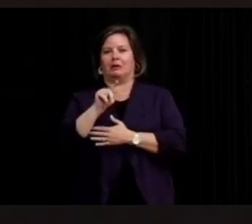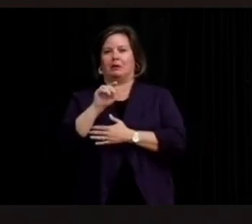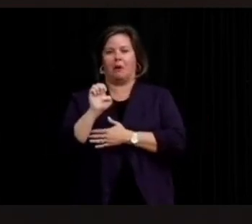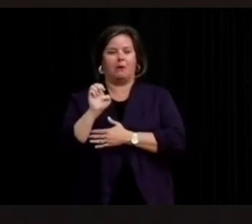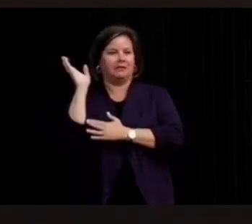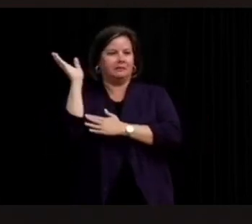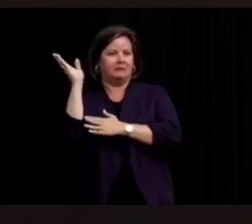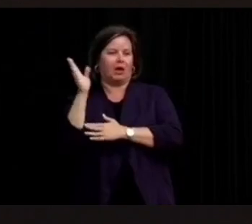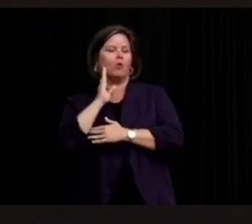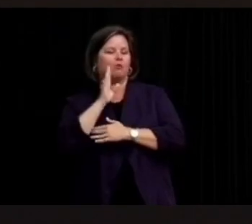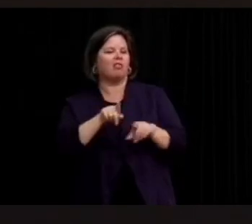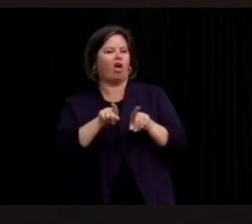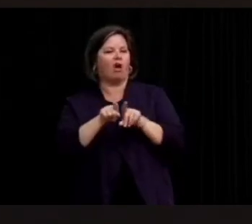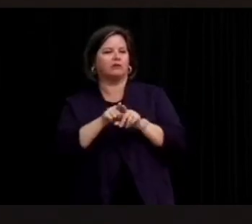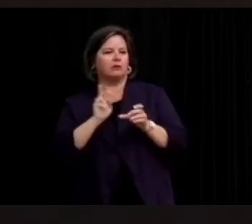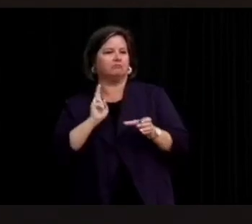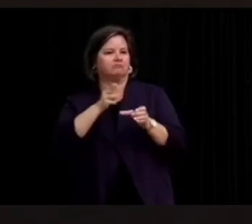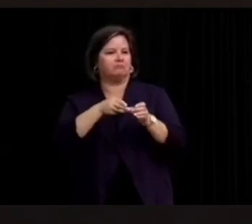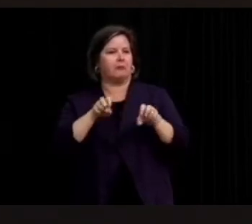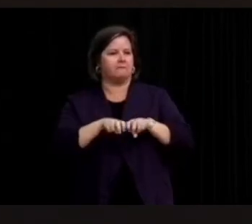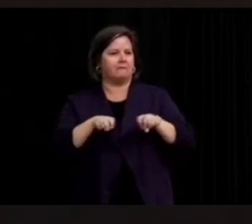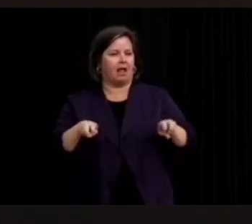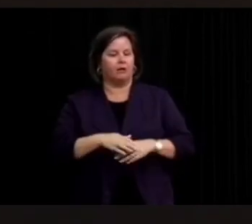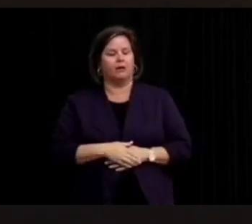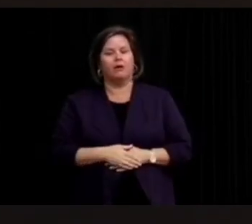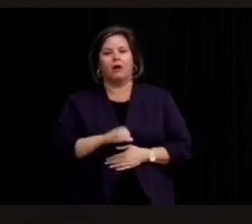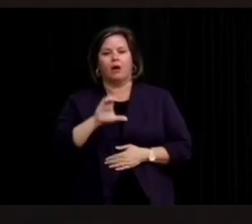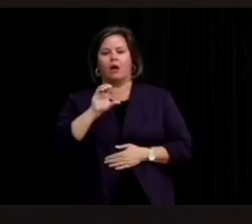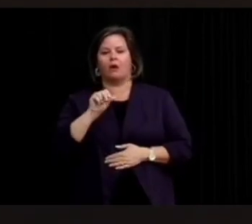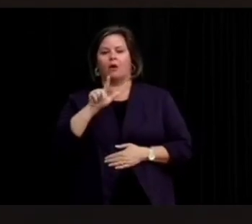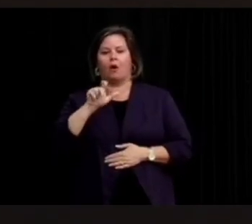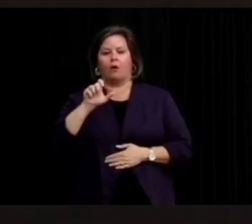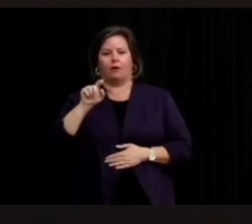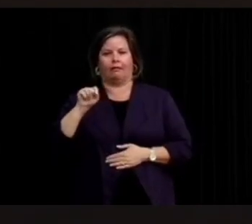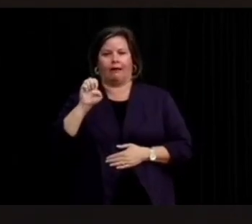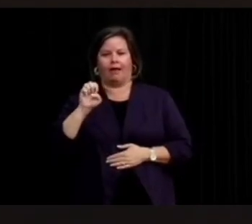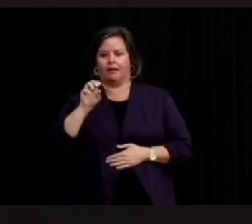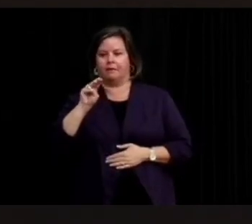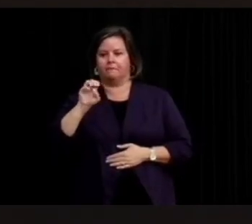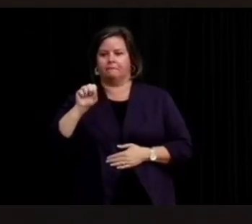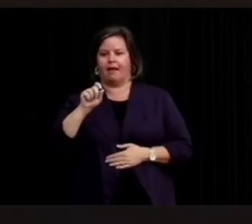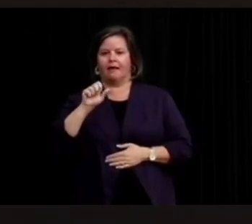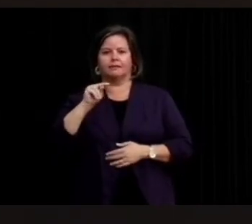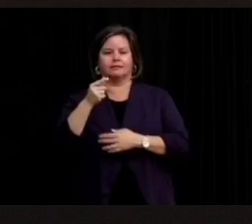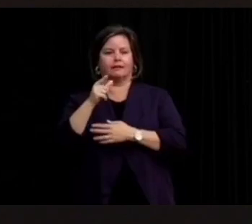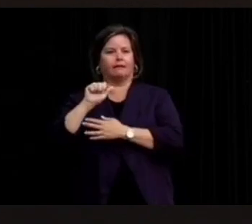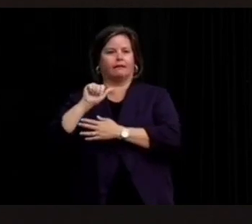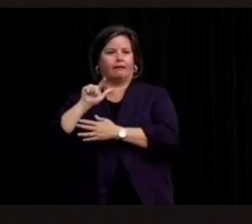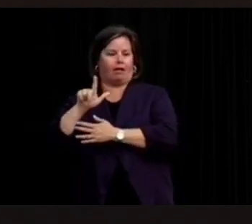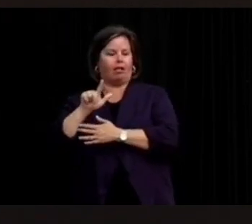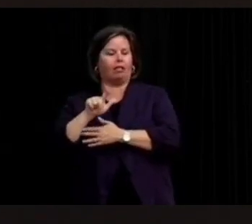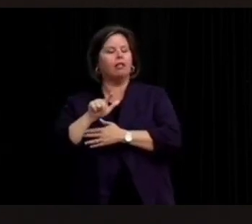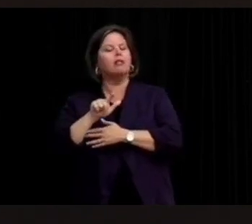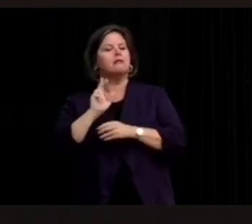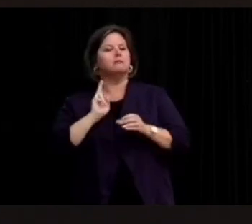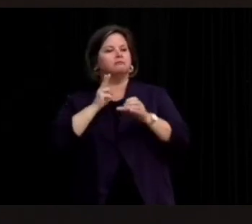panel discussion. Colette Massengale joined the National Association of Realtors advocacy team